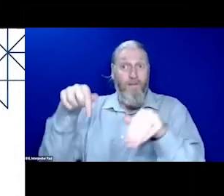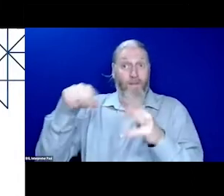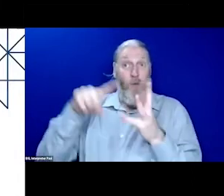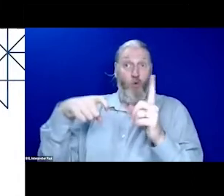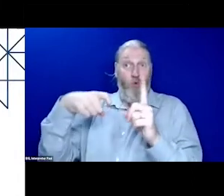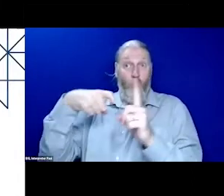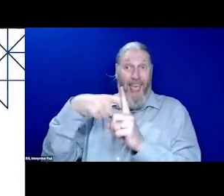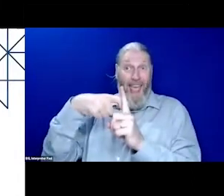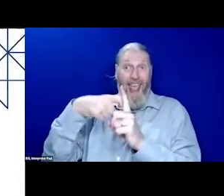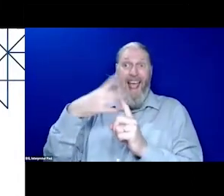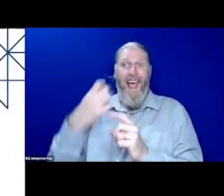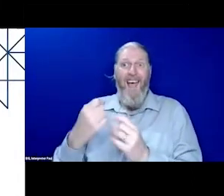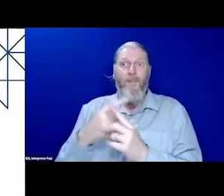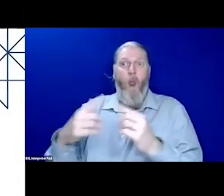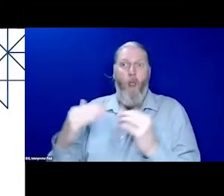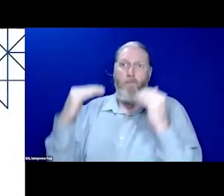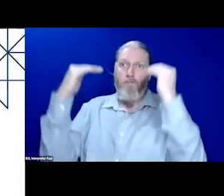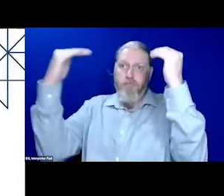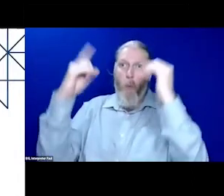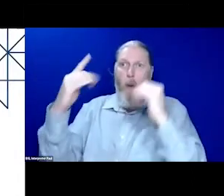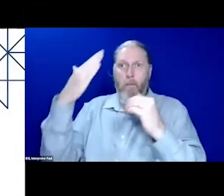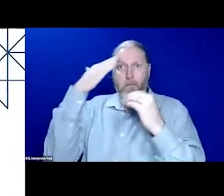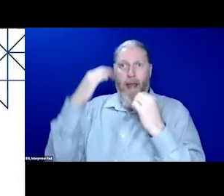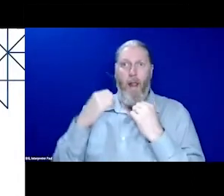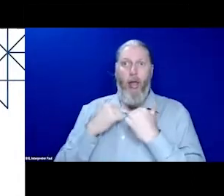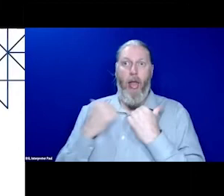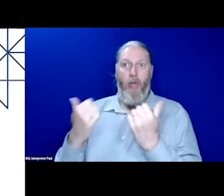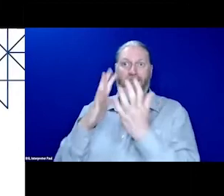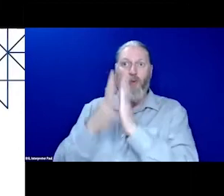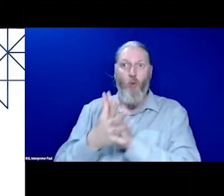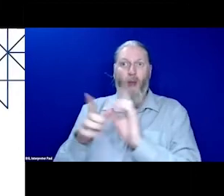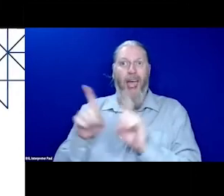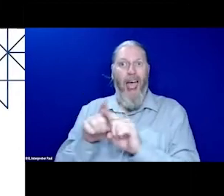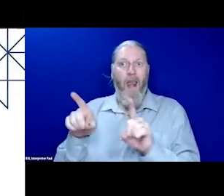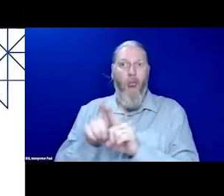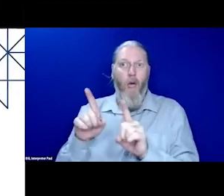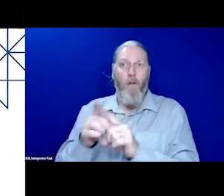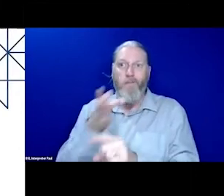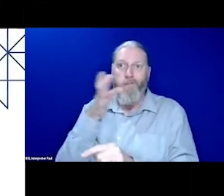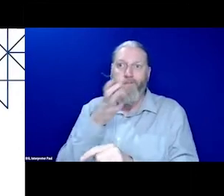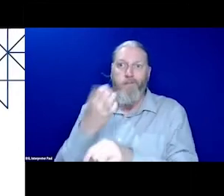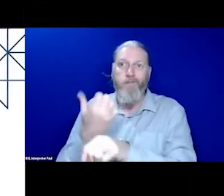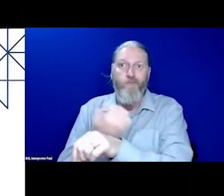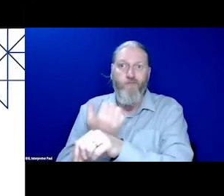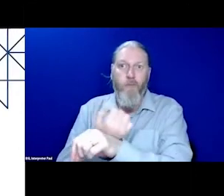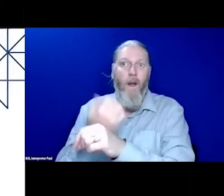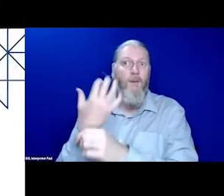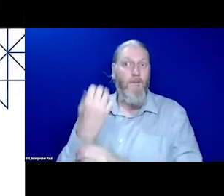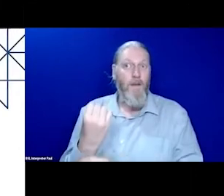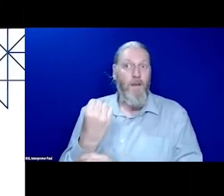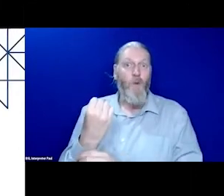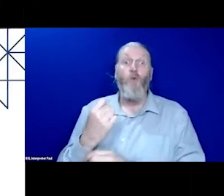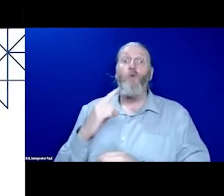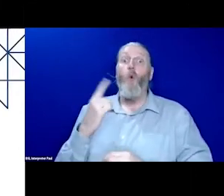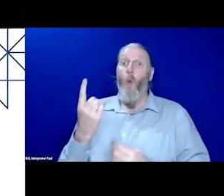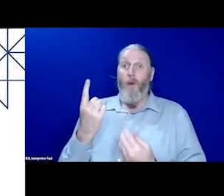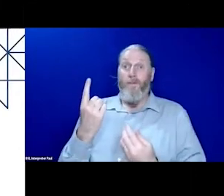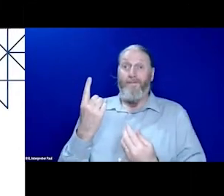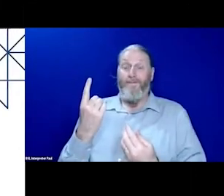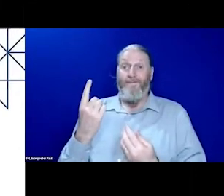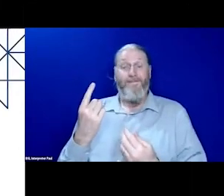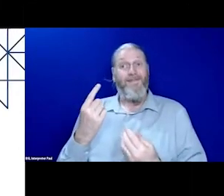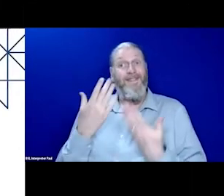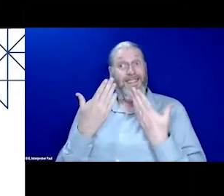substance use disorders. And what this means is that both because of this need and because of the good news